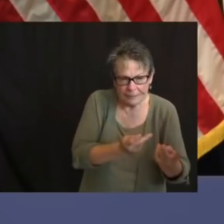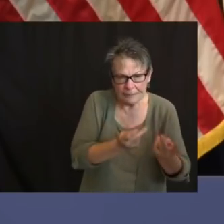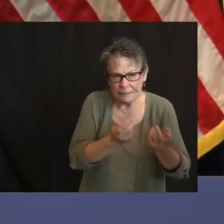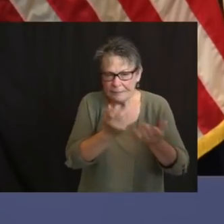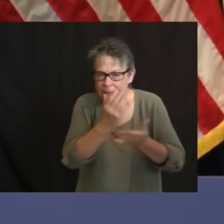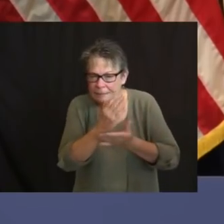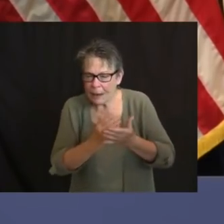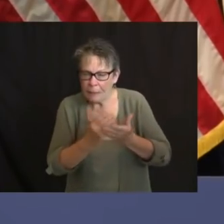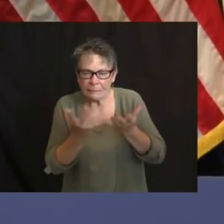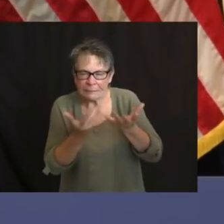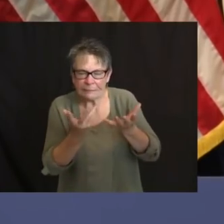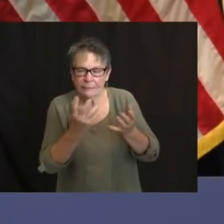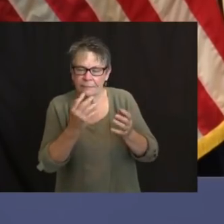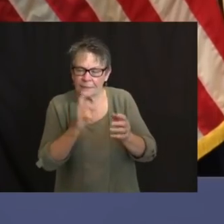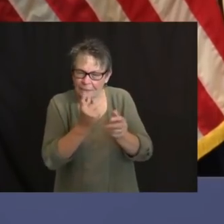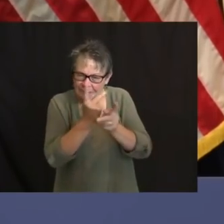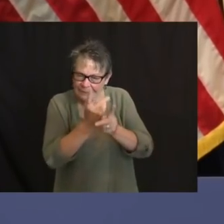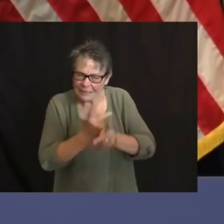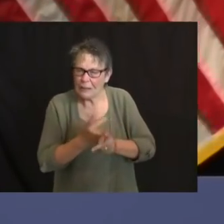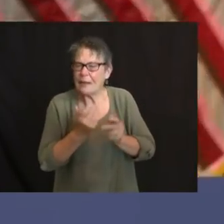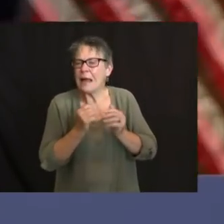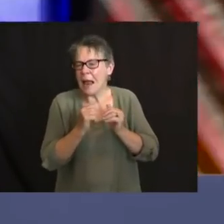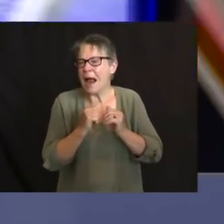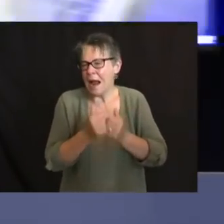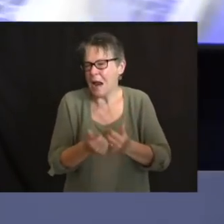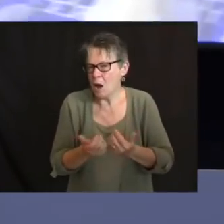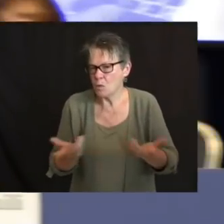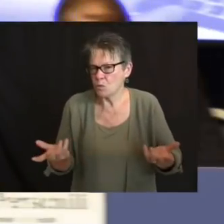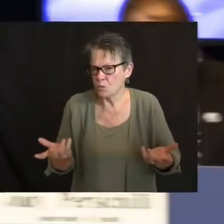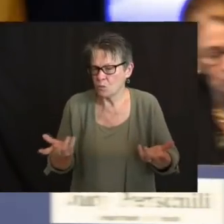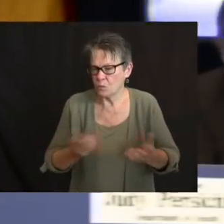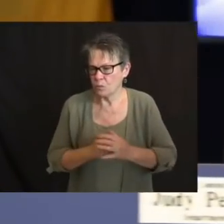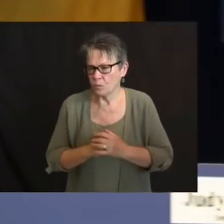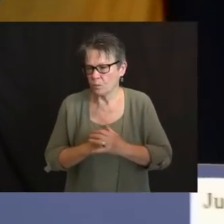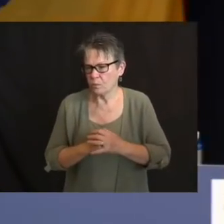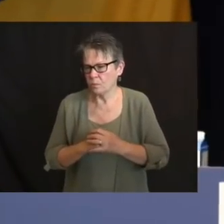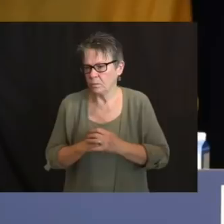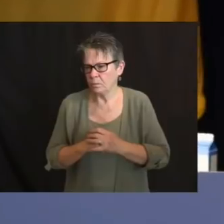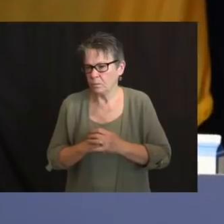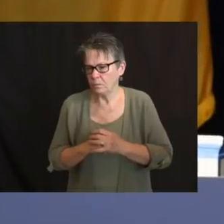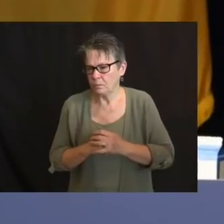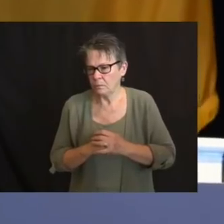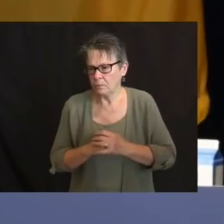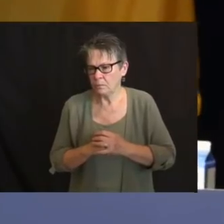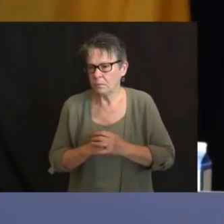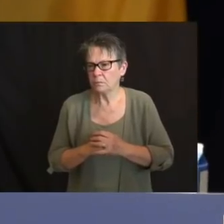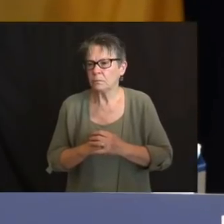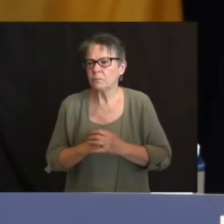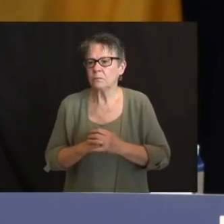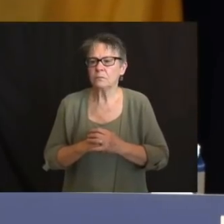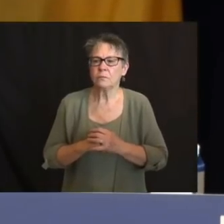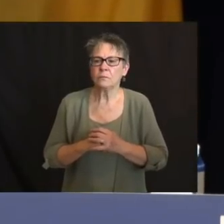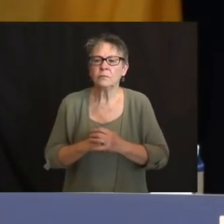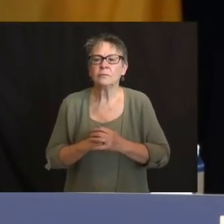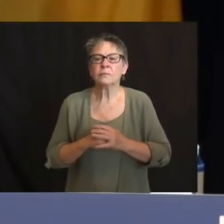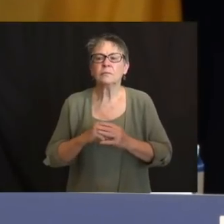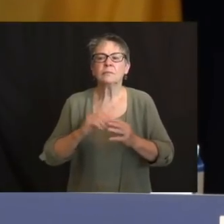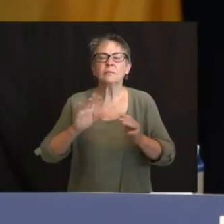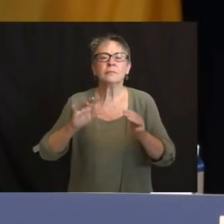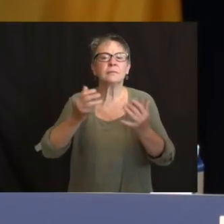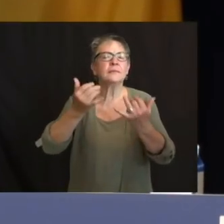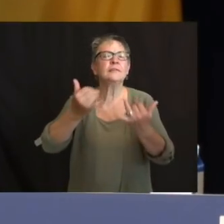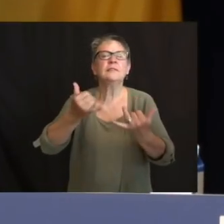that government's trying to get into their lives? Well, I think that's why we want to recruit tracers from the